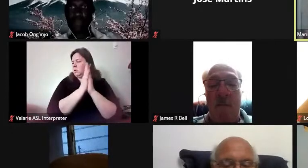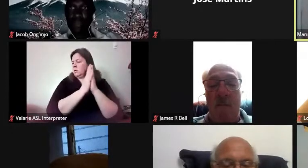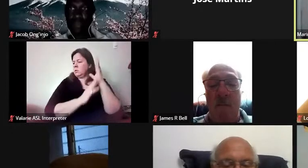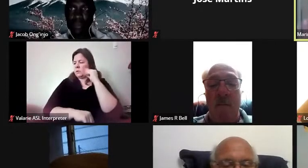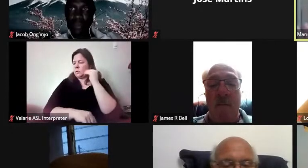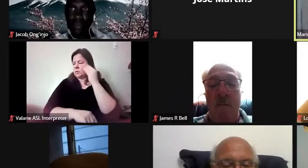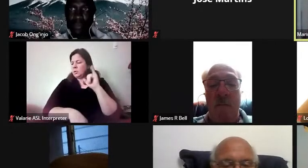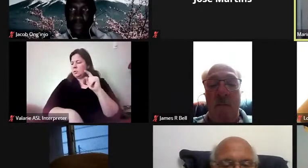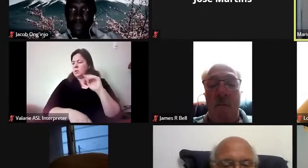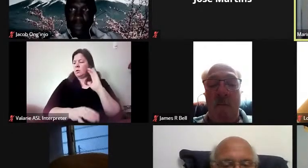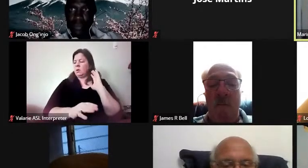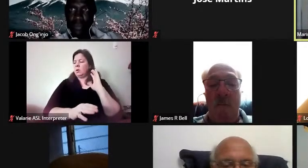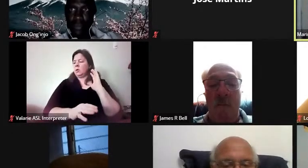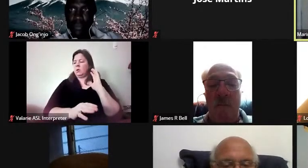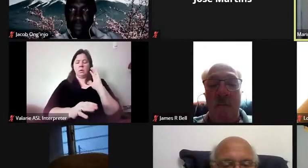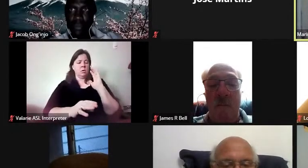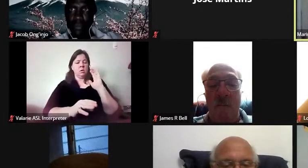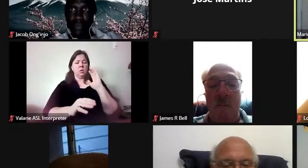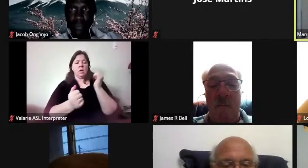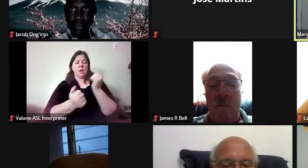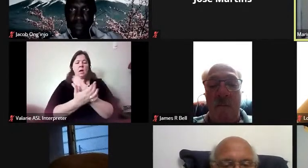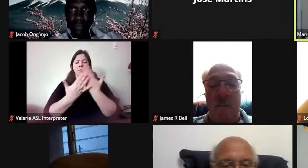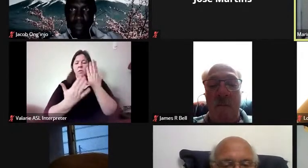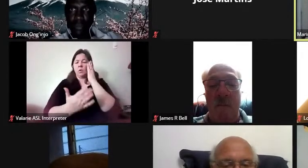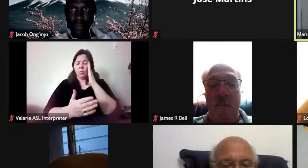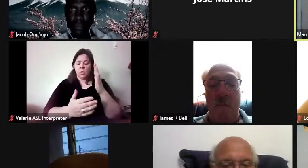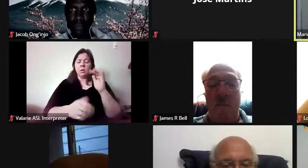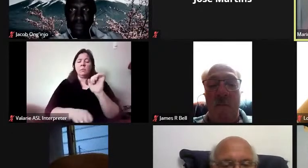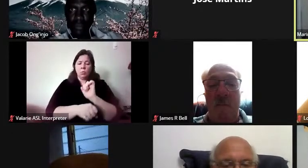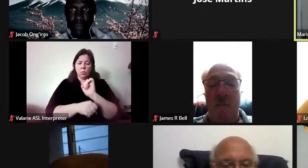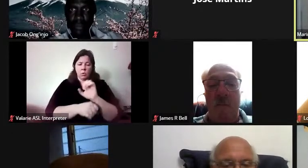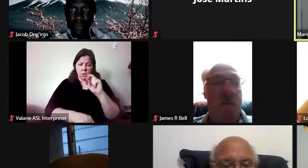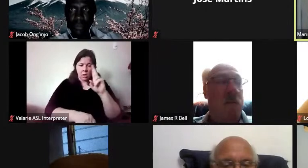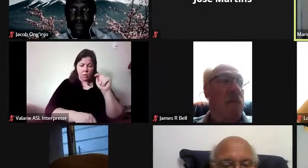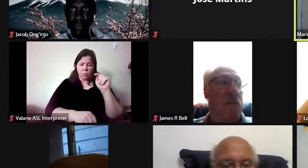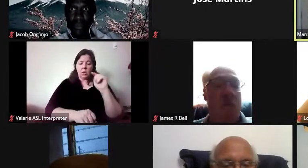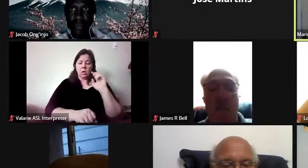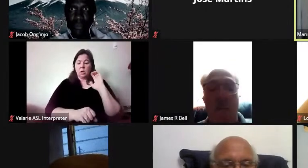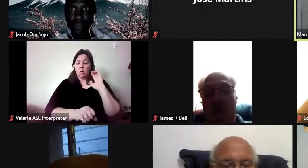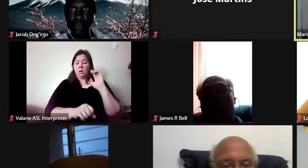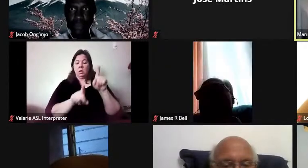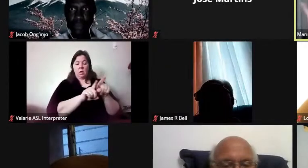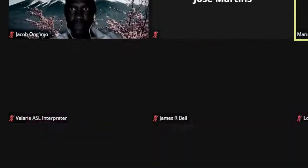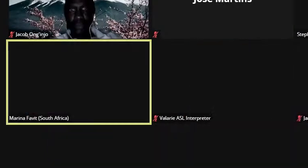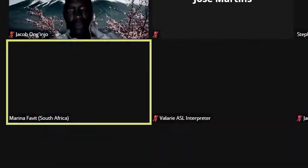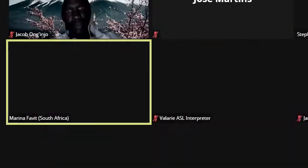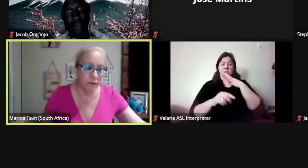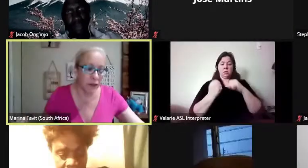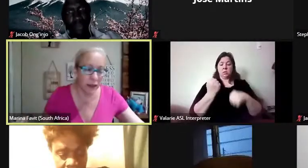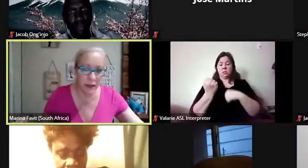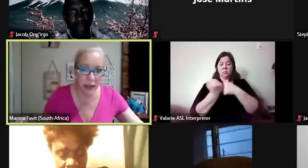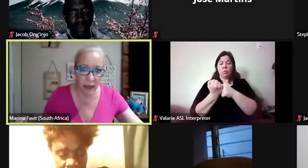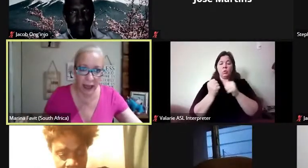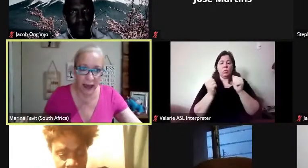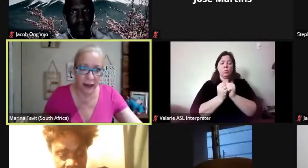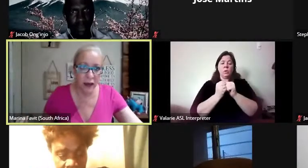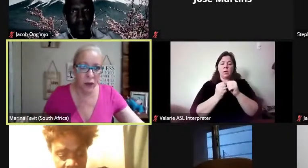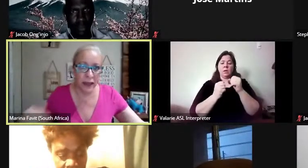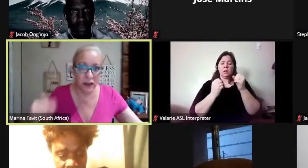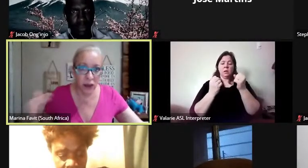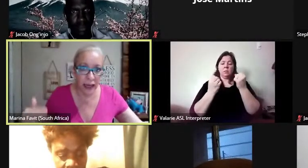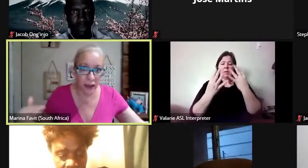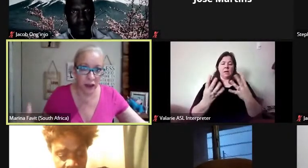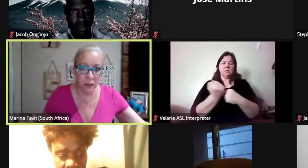it. So don't worry, everything will be sorted out. And as I said, the support there's huge support influx coming